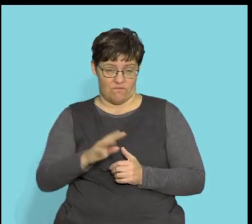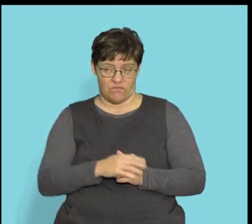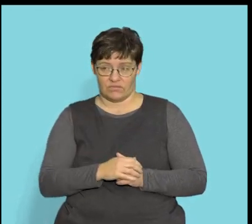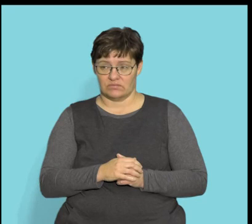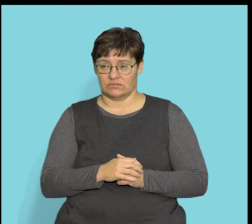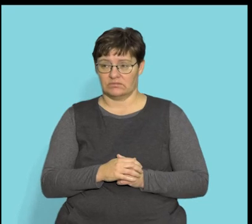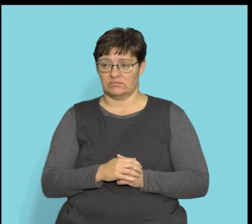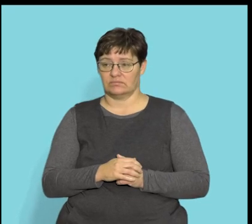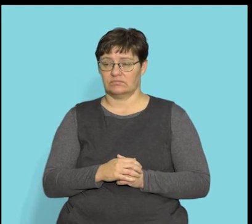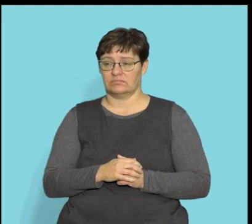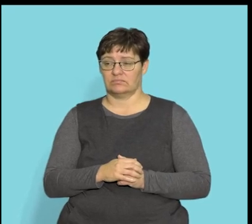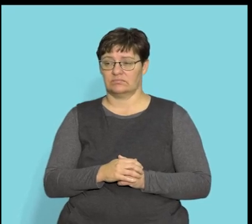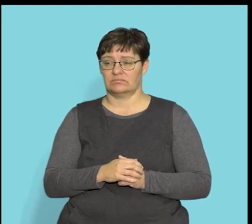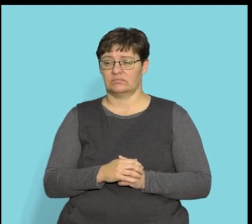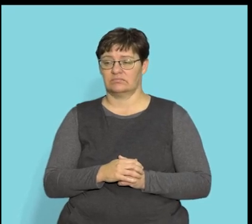245,04.